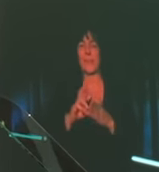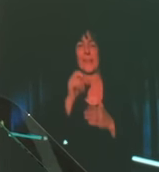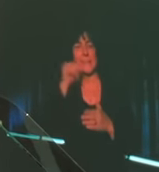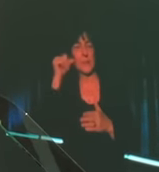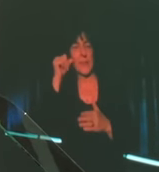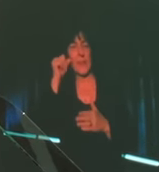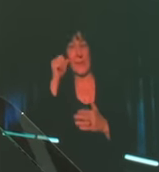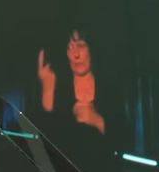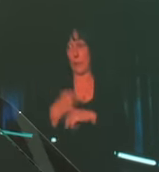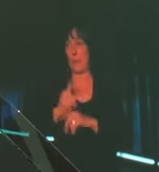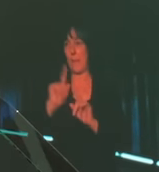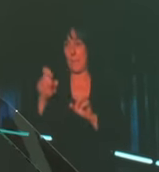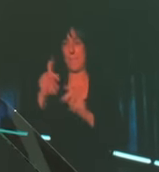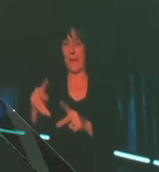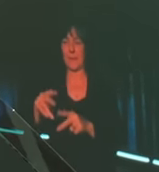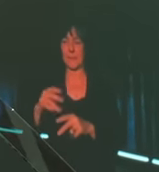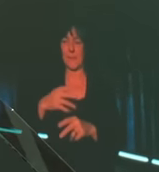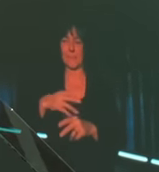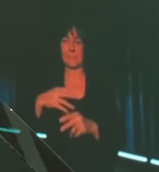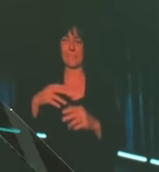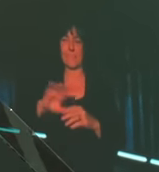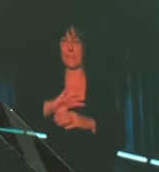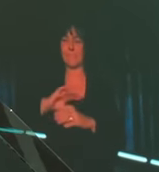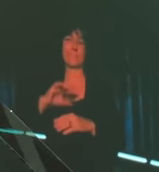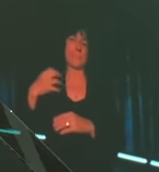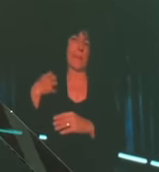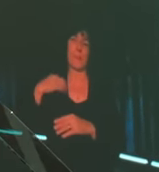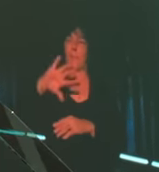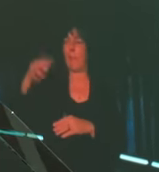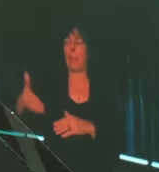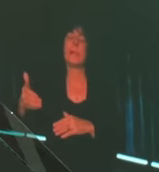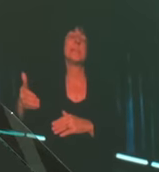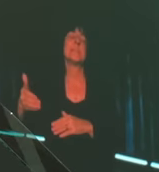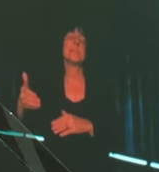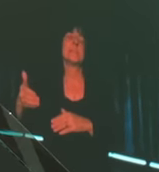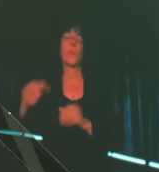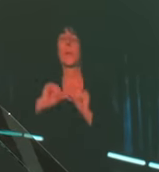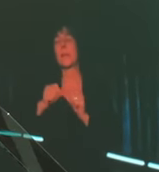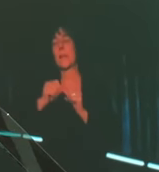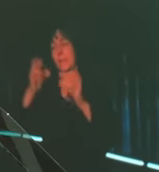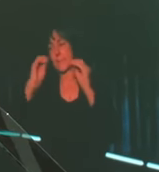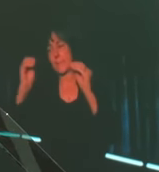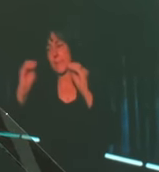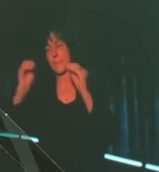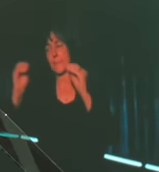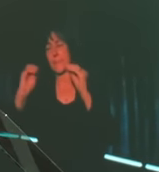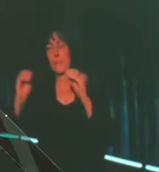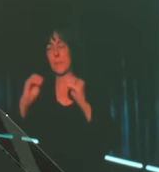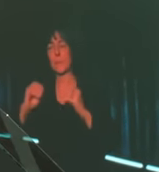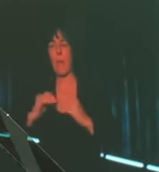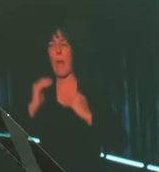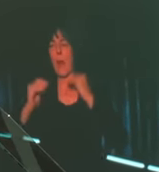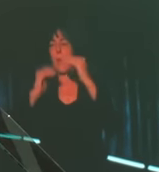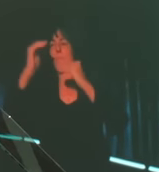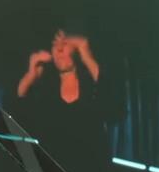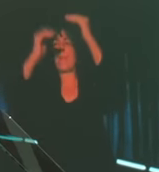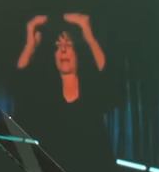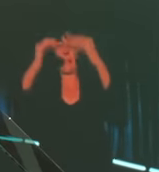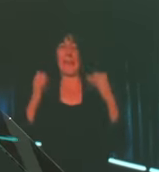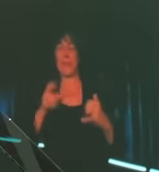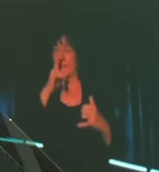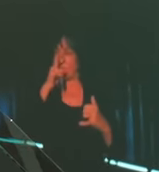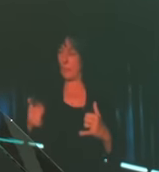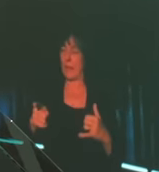on the Hill today about that. And we're gonna just continue to make sure to elevate this so that now it's